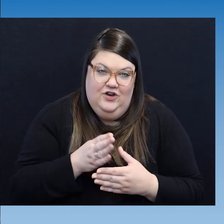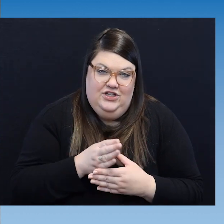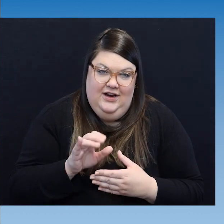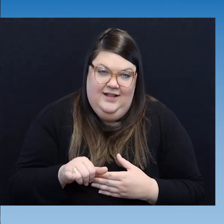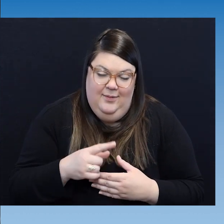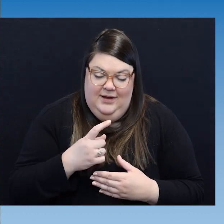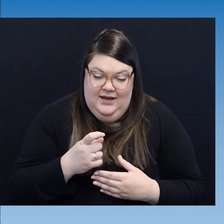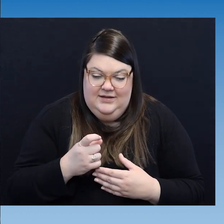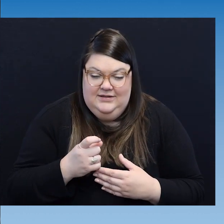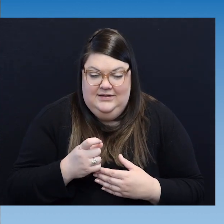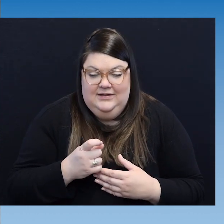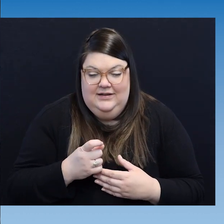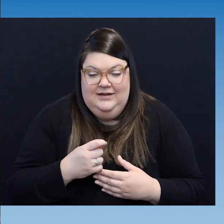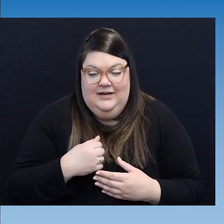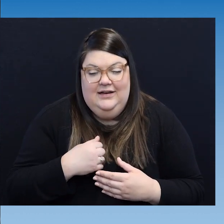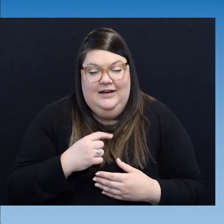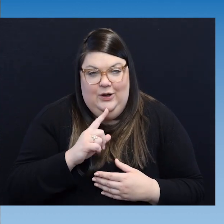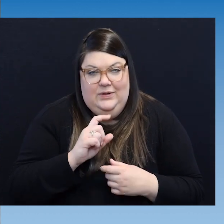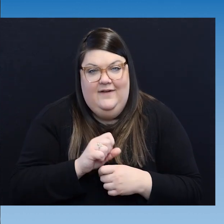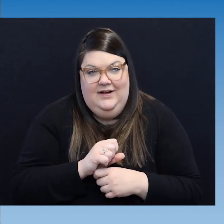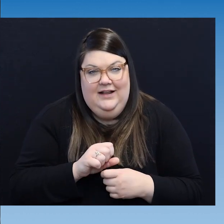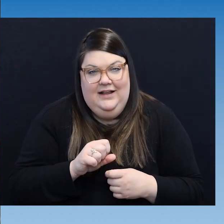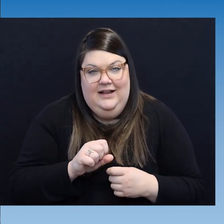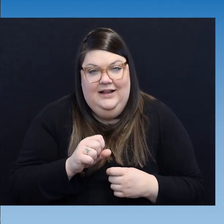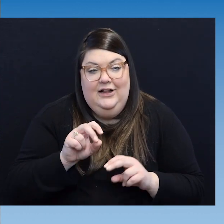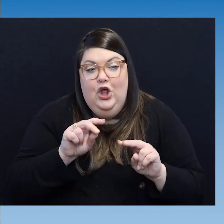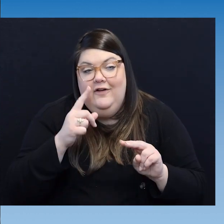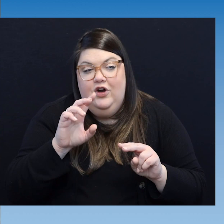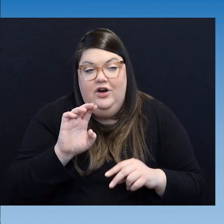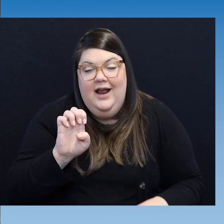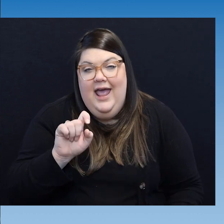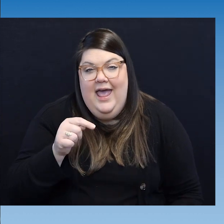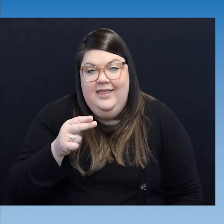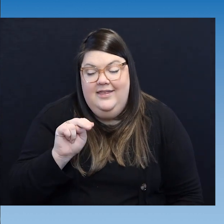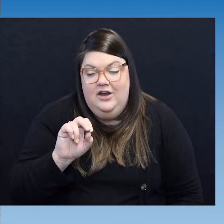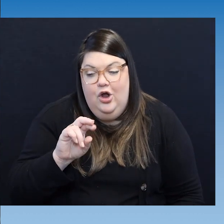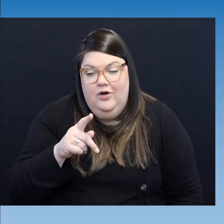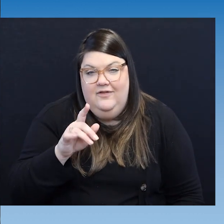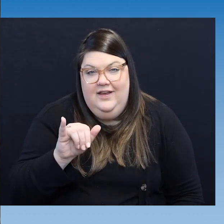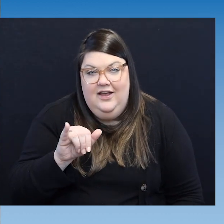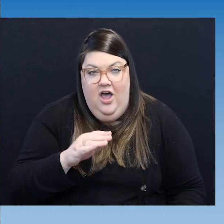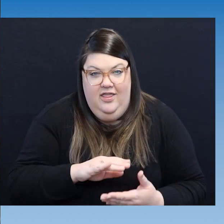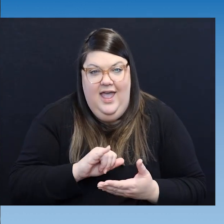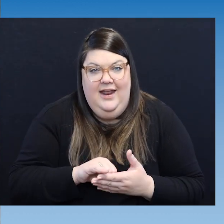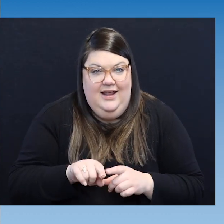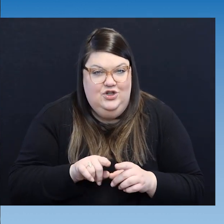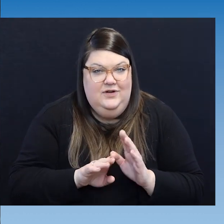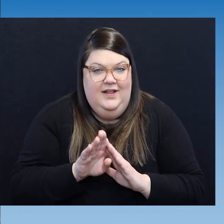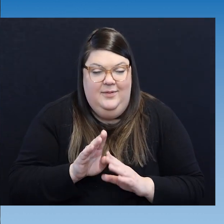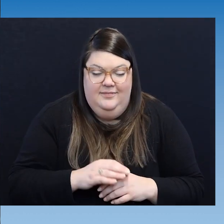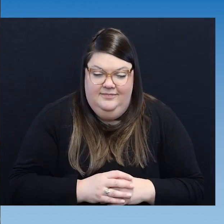you for sharing that, because I will definitely look for your ethnography on that as you develop